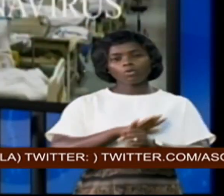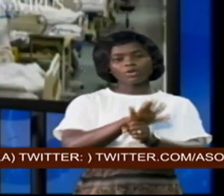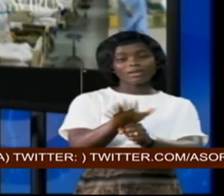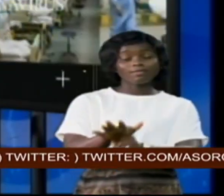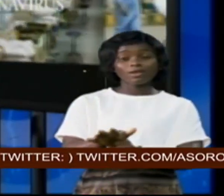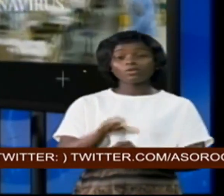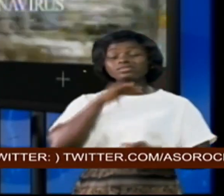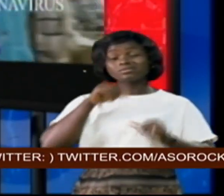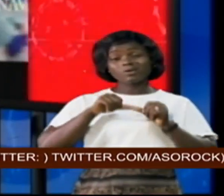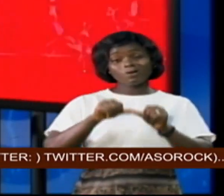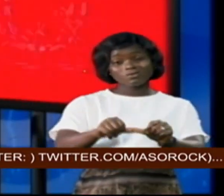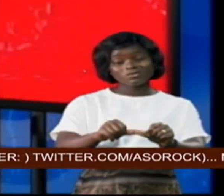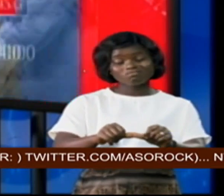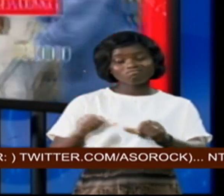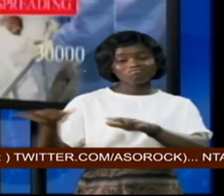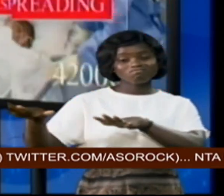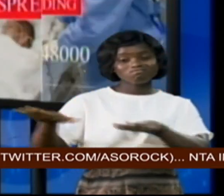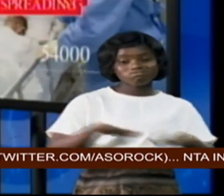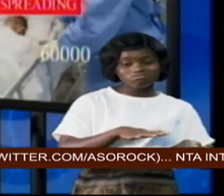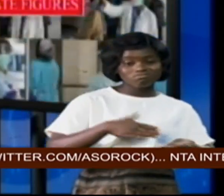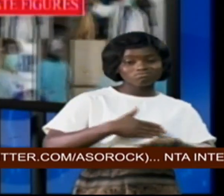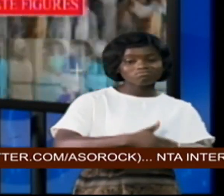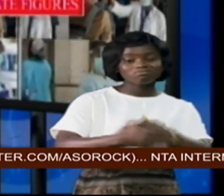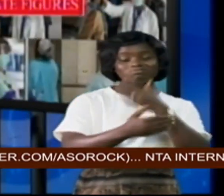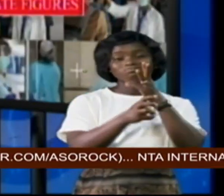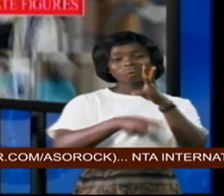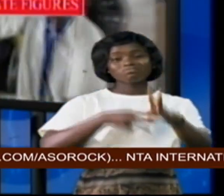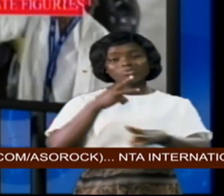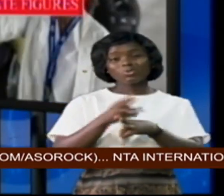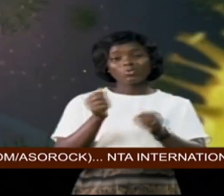Coronavirus is continuing its spread across the world with